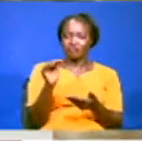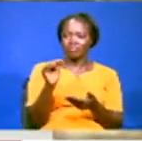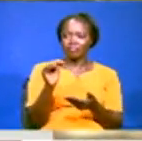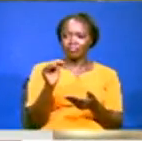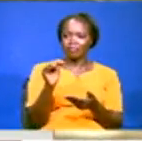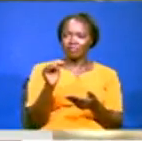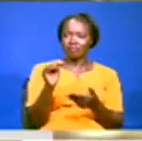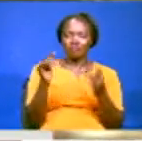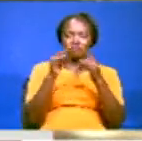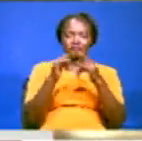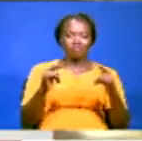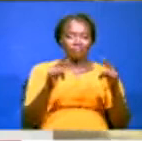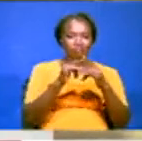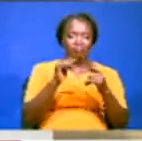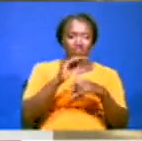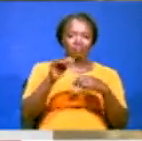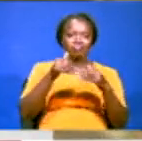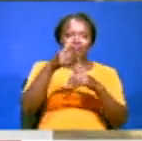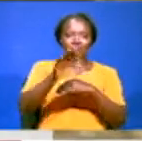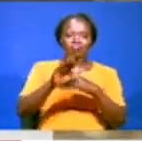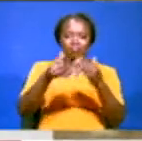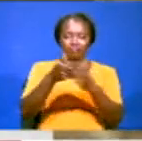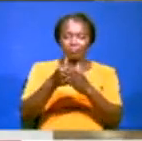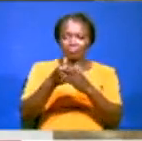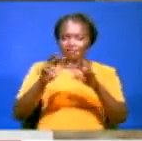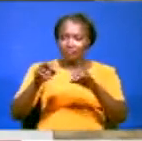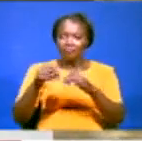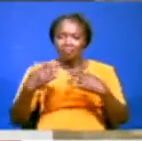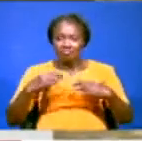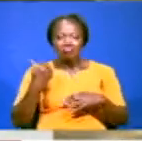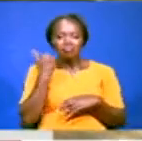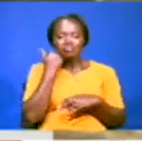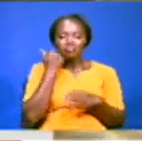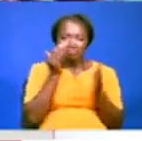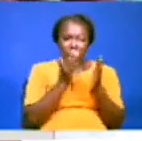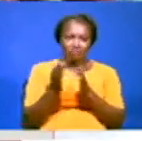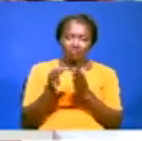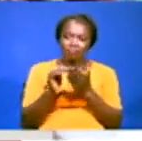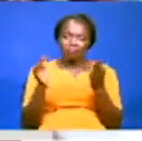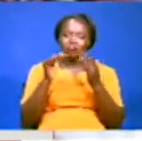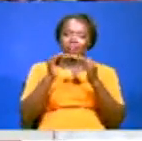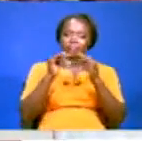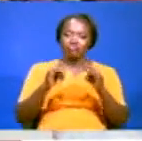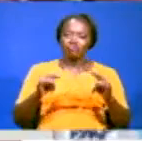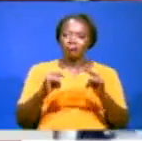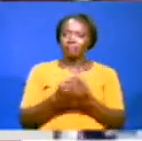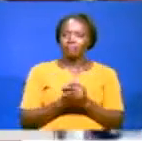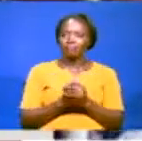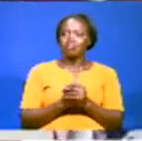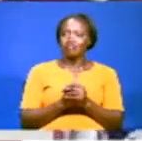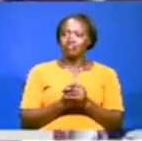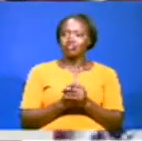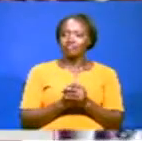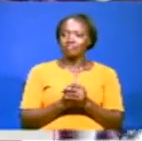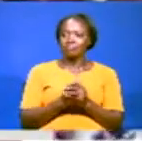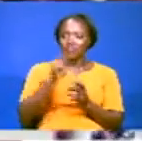camps and outreaches to go looking for these patients and to arrange for more camps. She further observed that the main goal